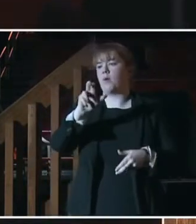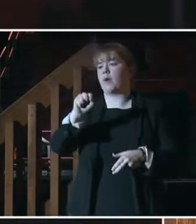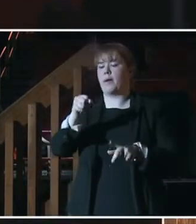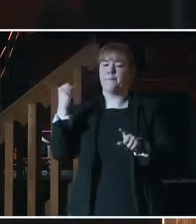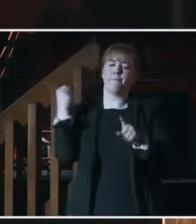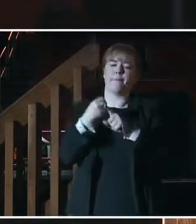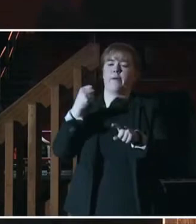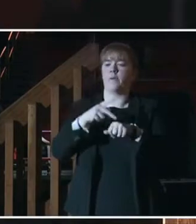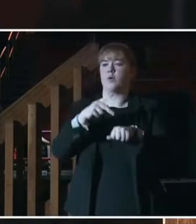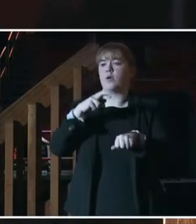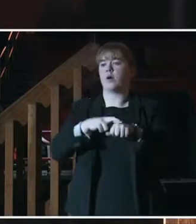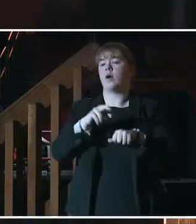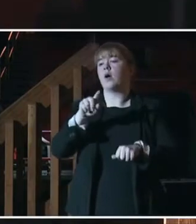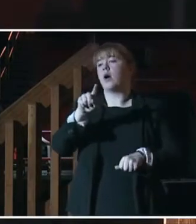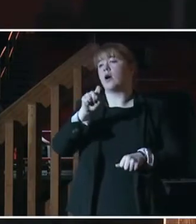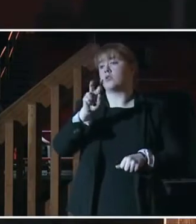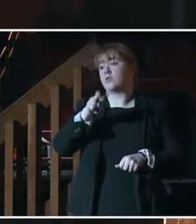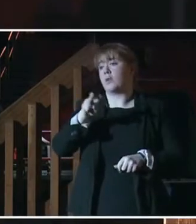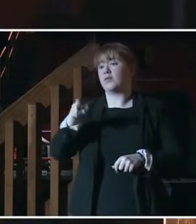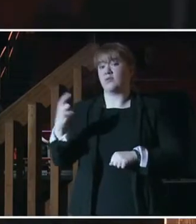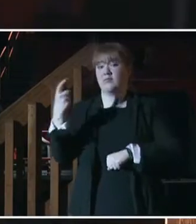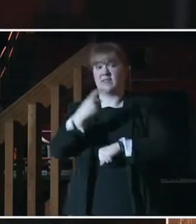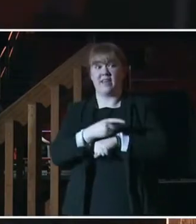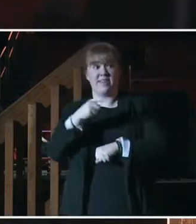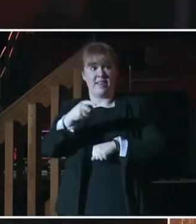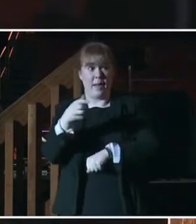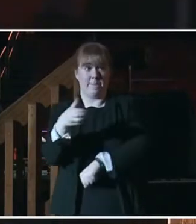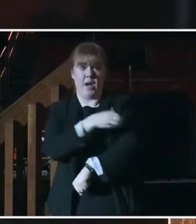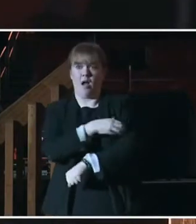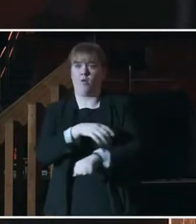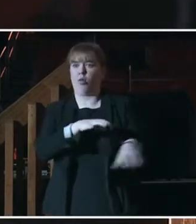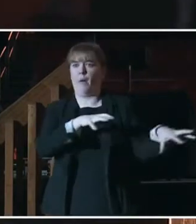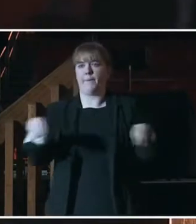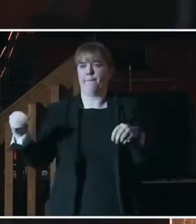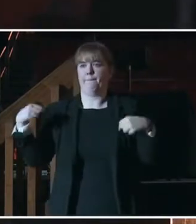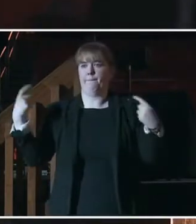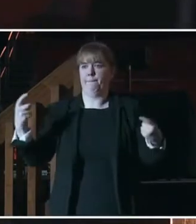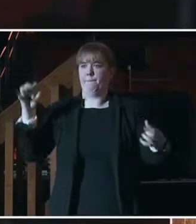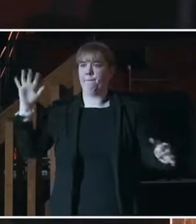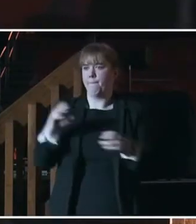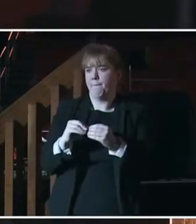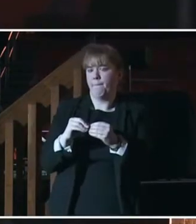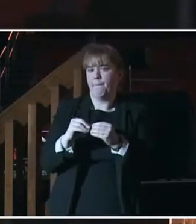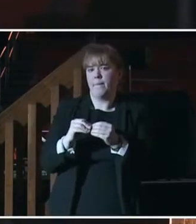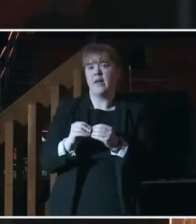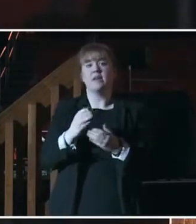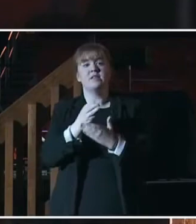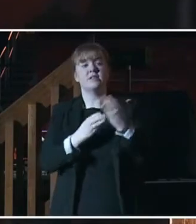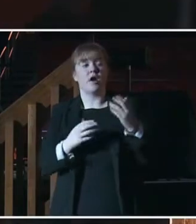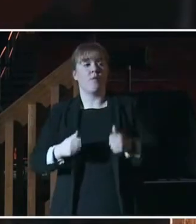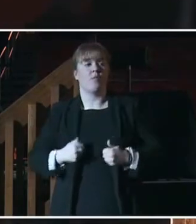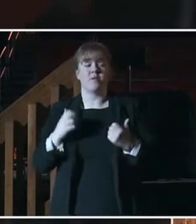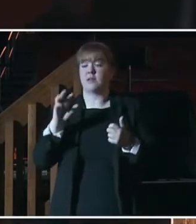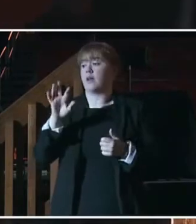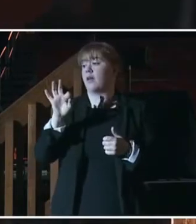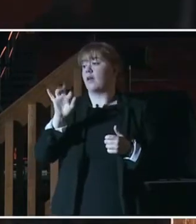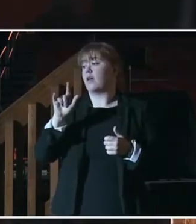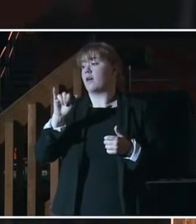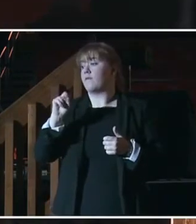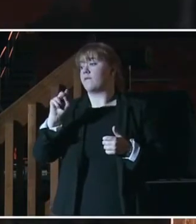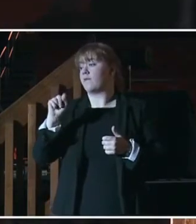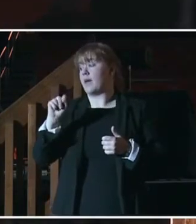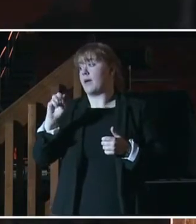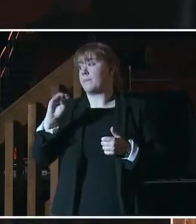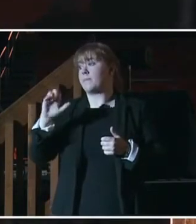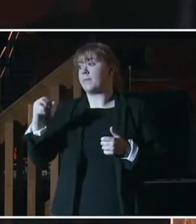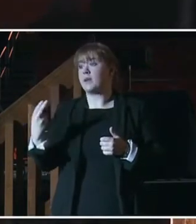it's been more than 122 days since they've had power. For some residents in Flint, Michigan, it's been more than 1,300